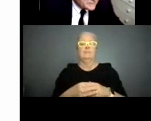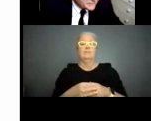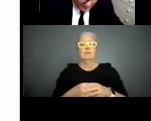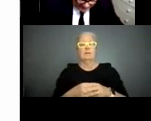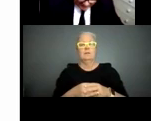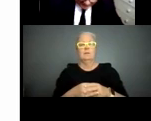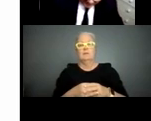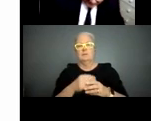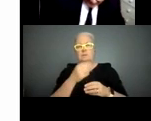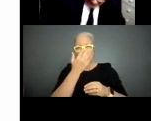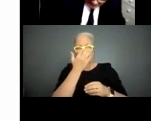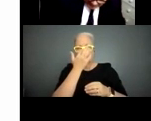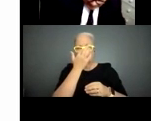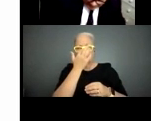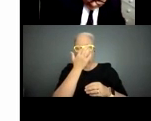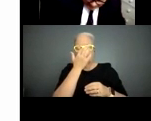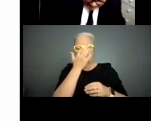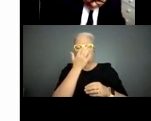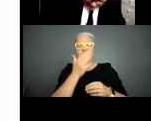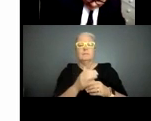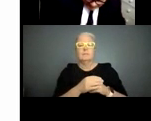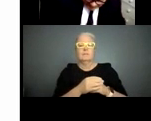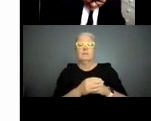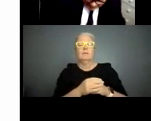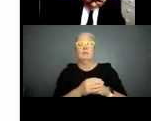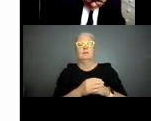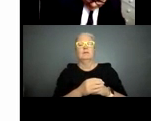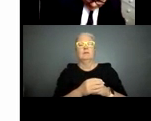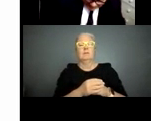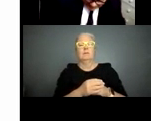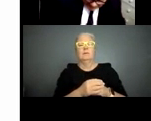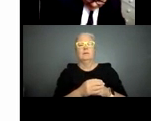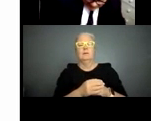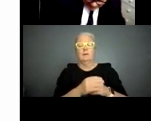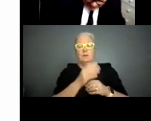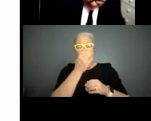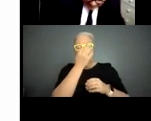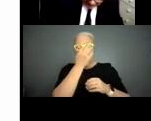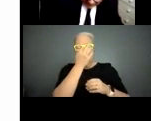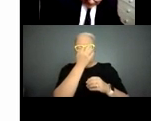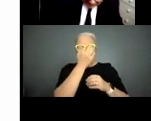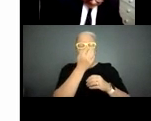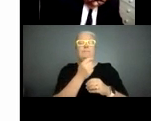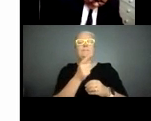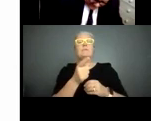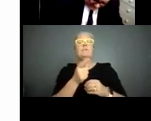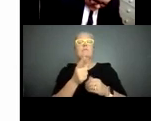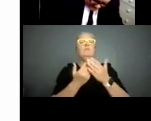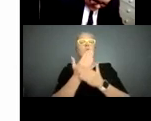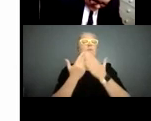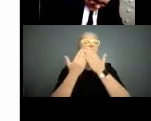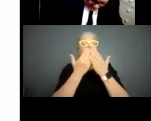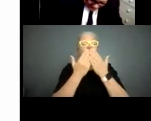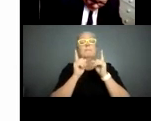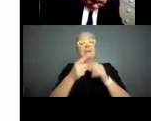So here we go. Somebody from South Africa. I think the first place to start is that when new schools are being built, they should be built with inclusion in mind